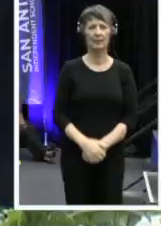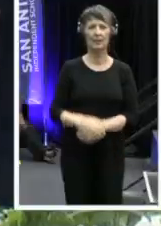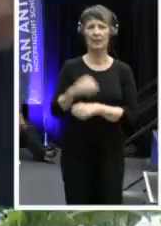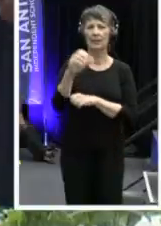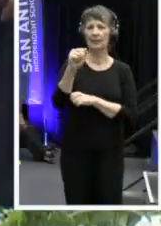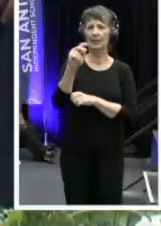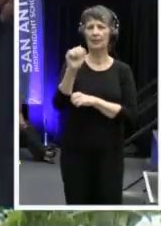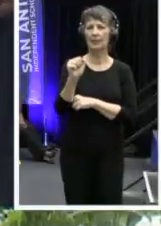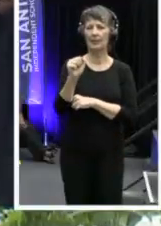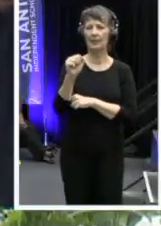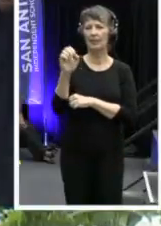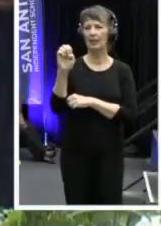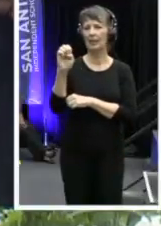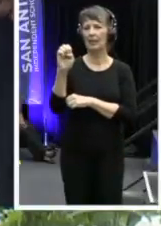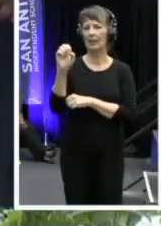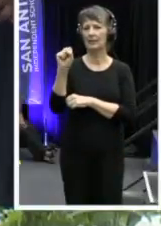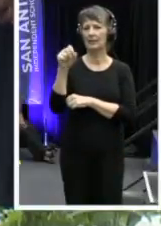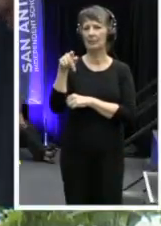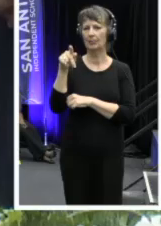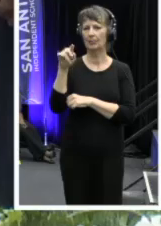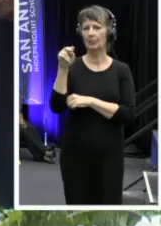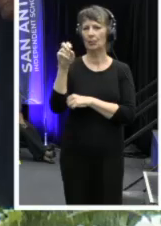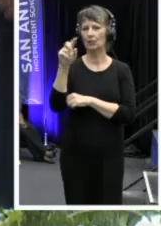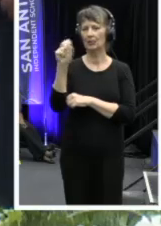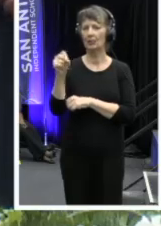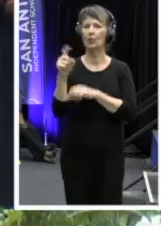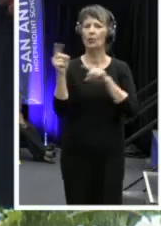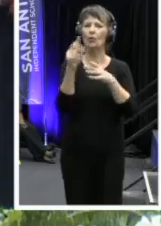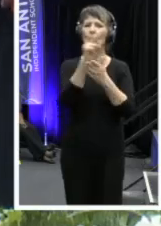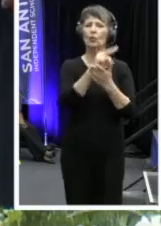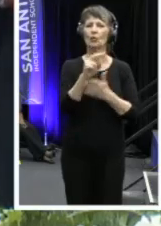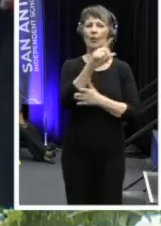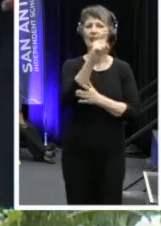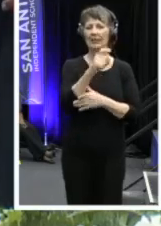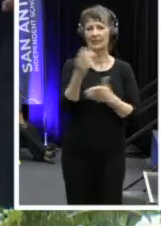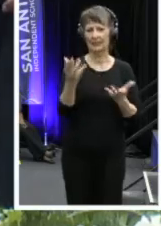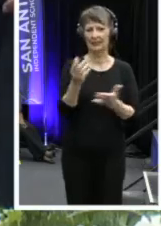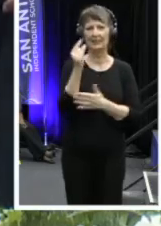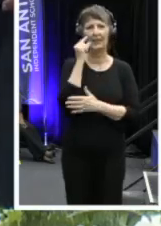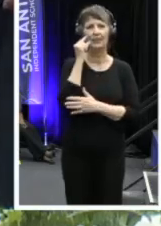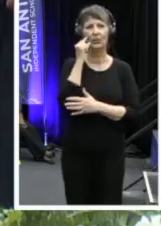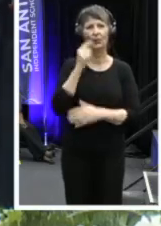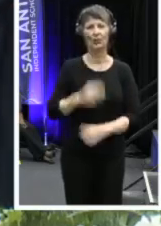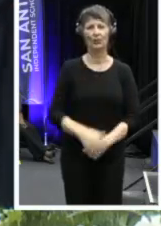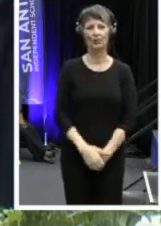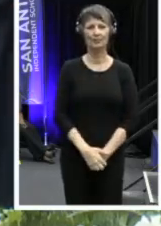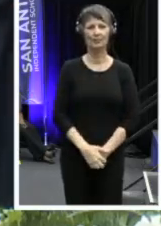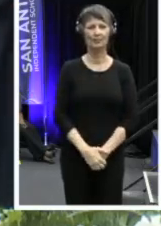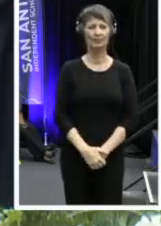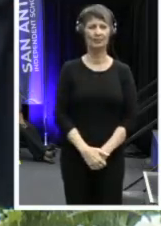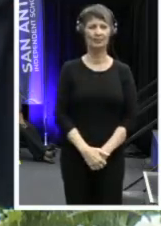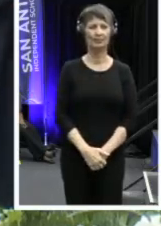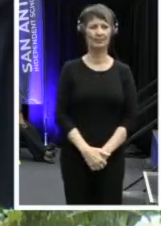Camilo Juan Espinosa will be attending the University of Texas at San Antonio.